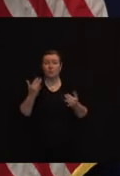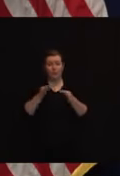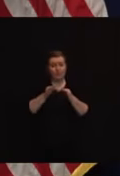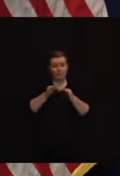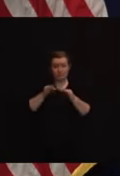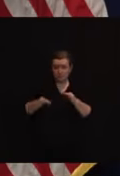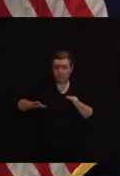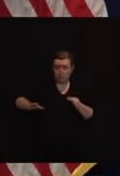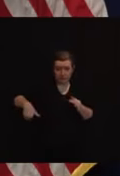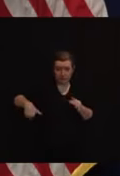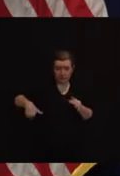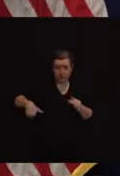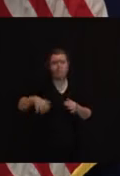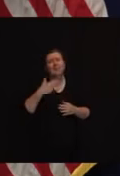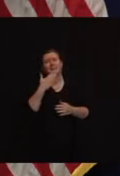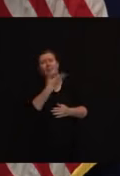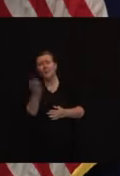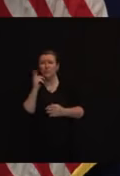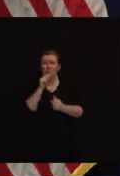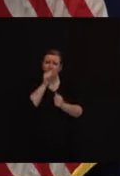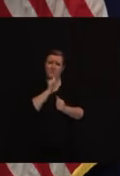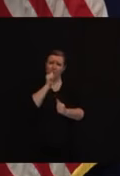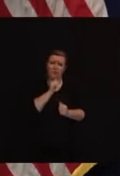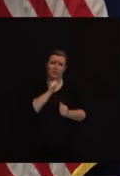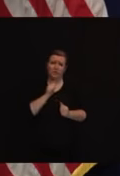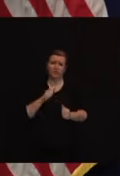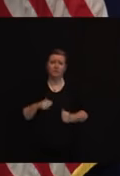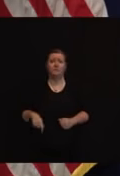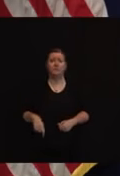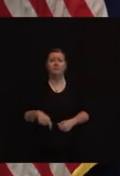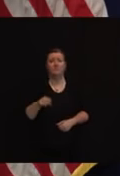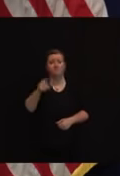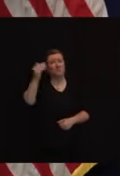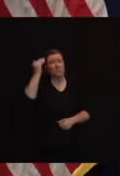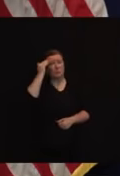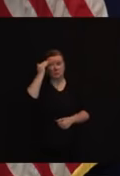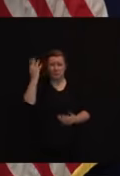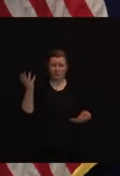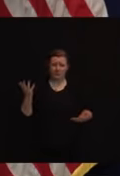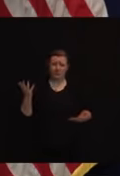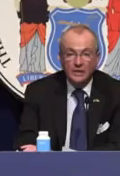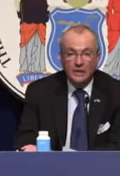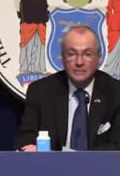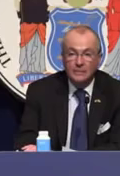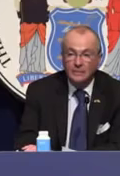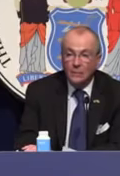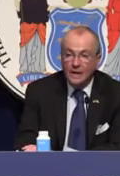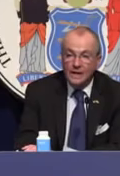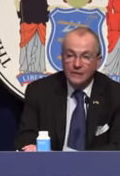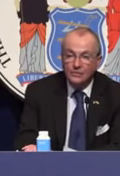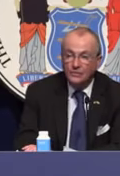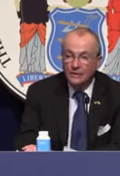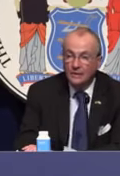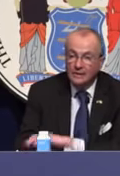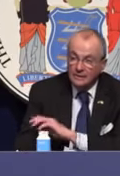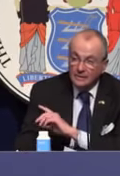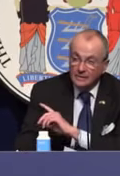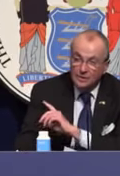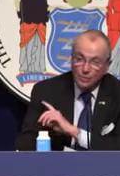us. As you now know, because we had the opportunity and honor to meet with the President and his team at the White